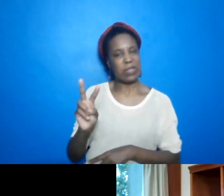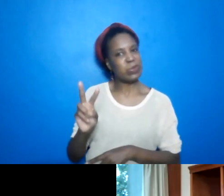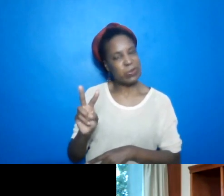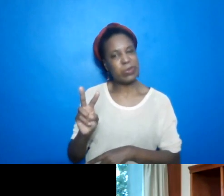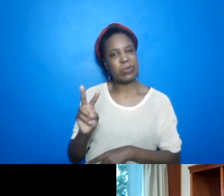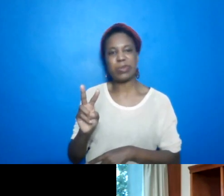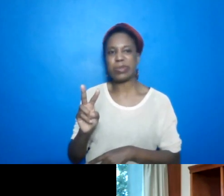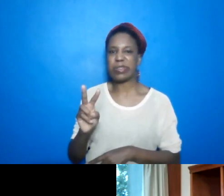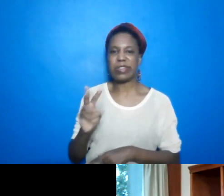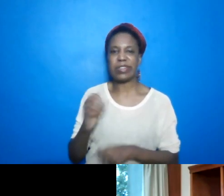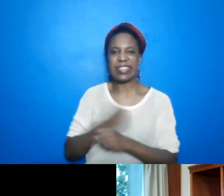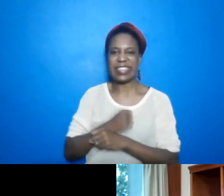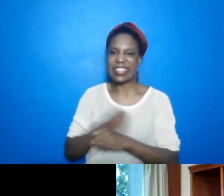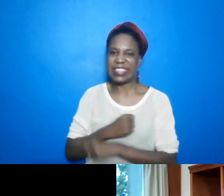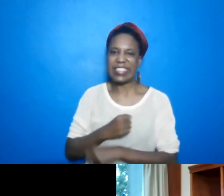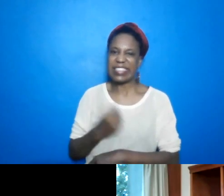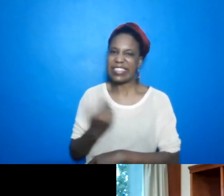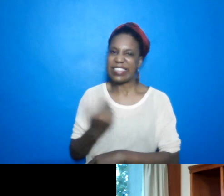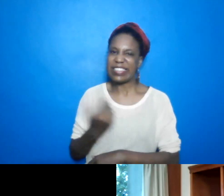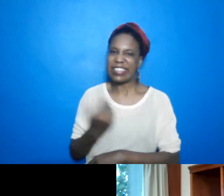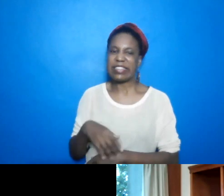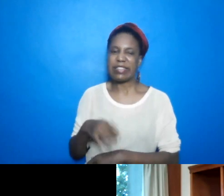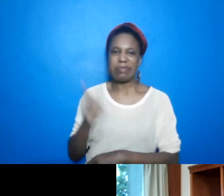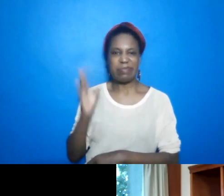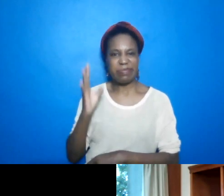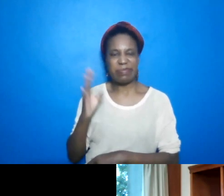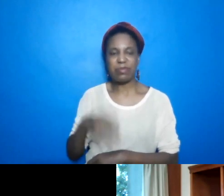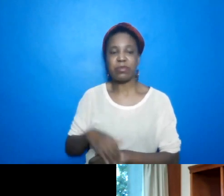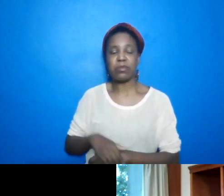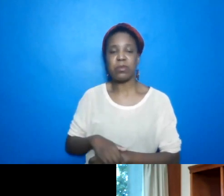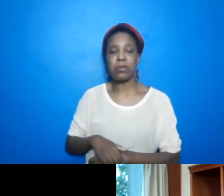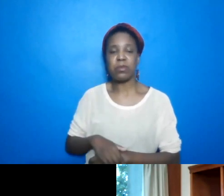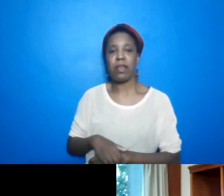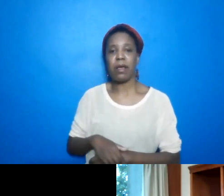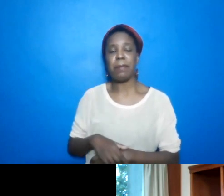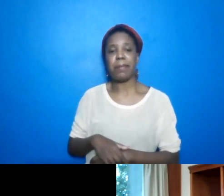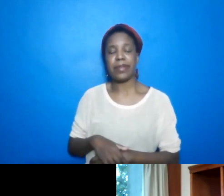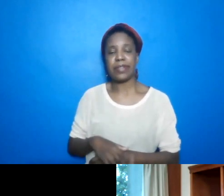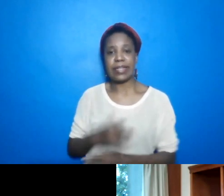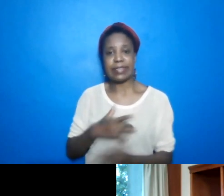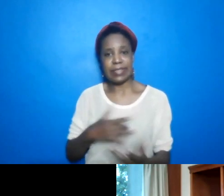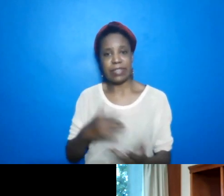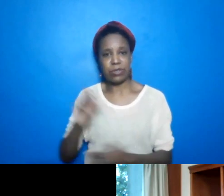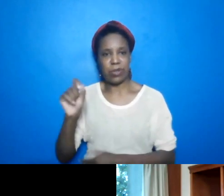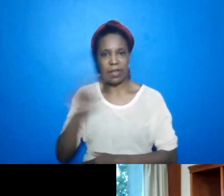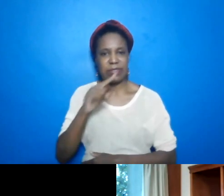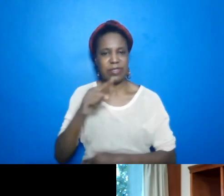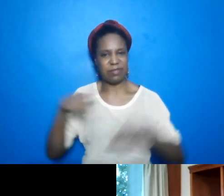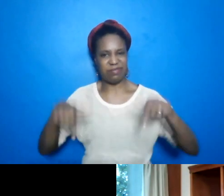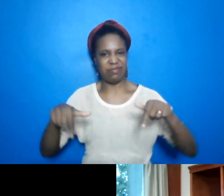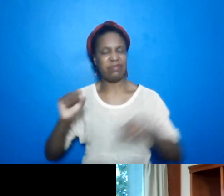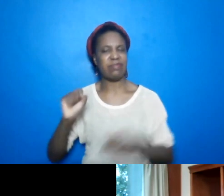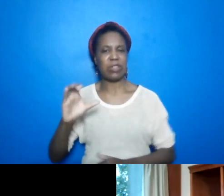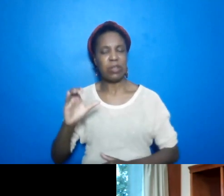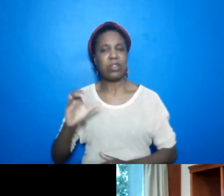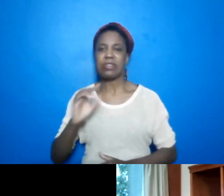there's this sort of general question of why in this state is it such a problem? What is contributing